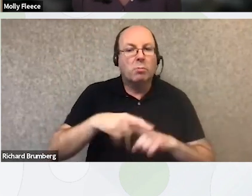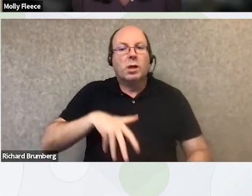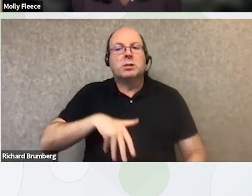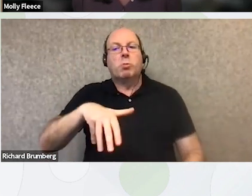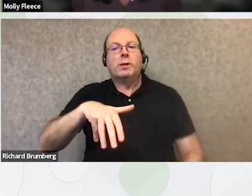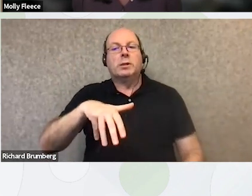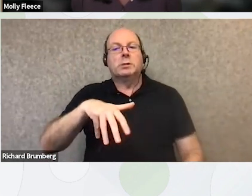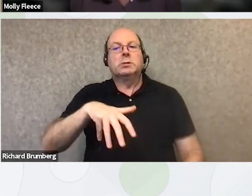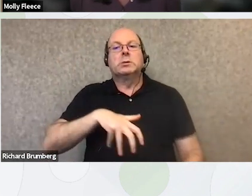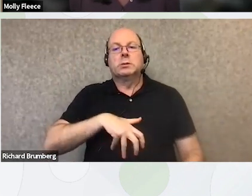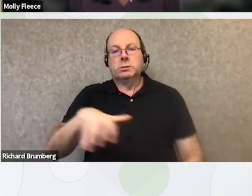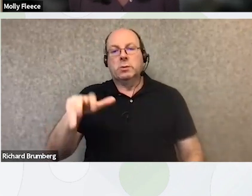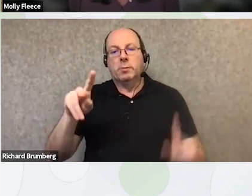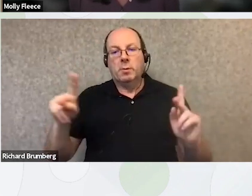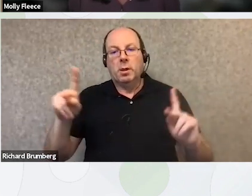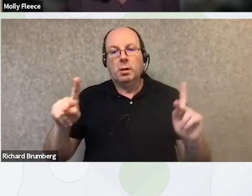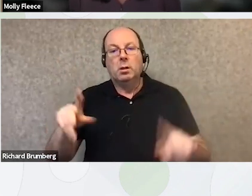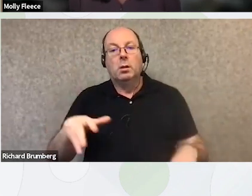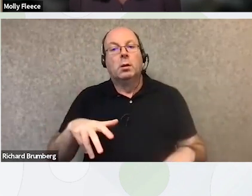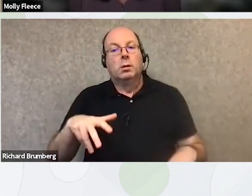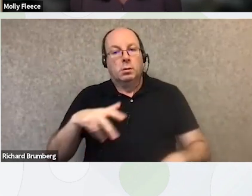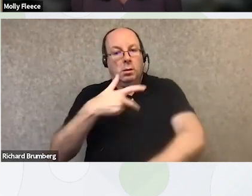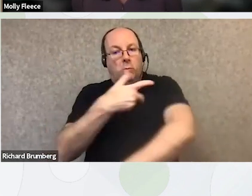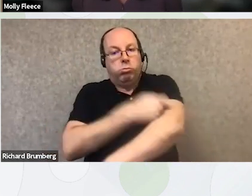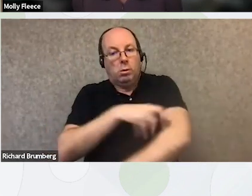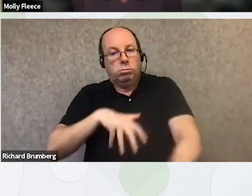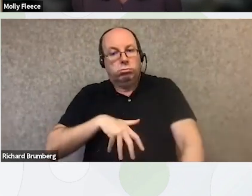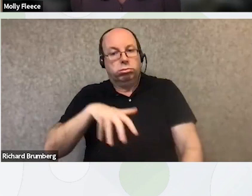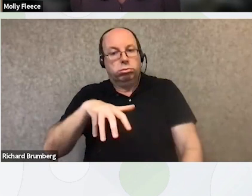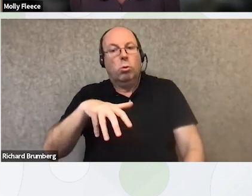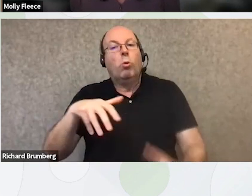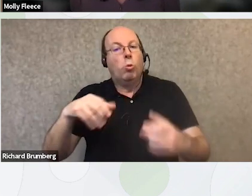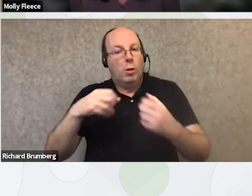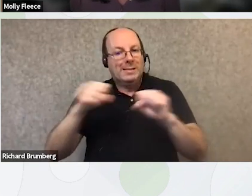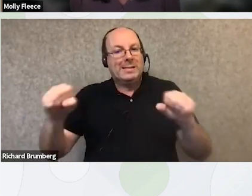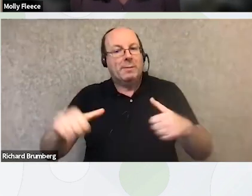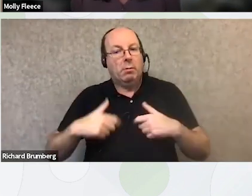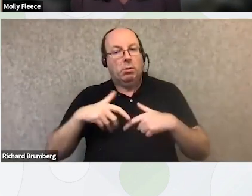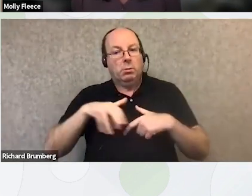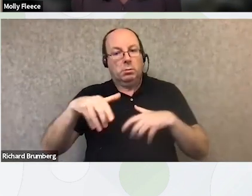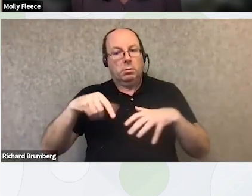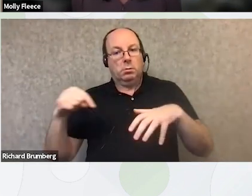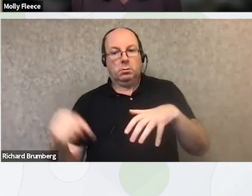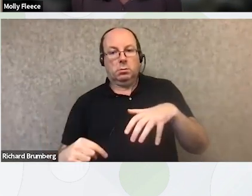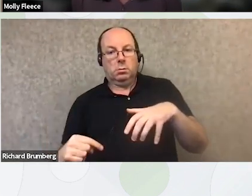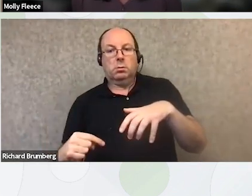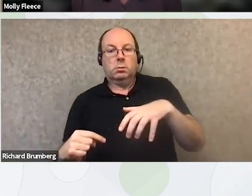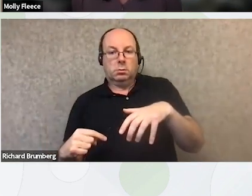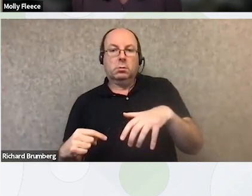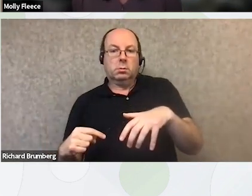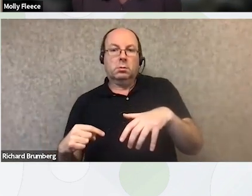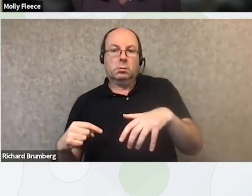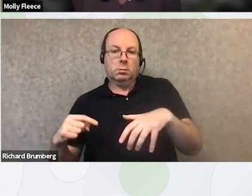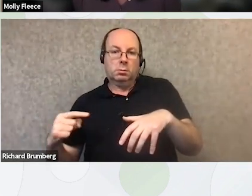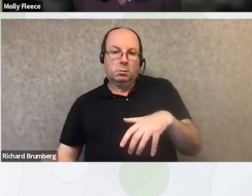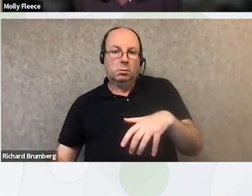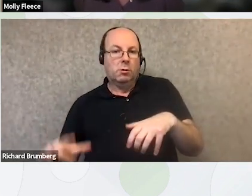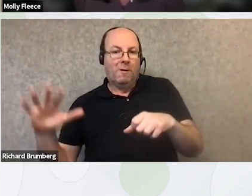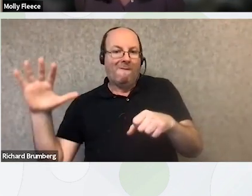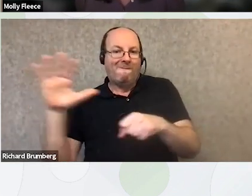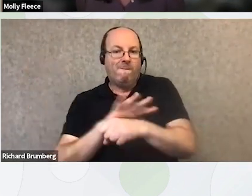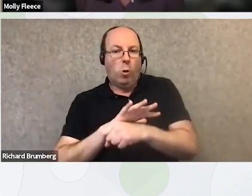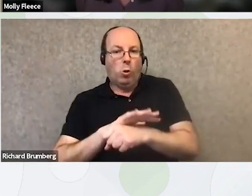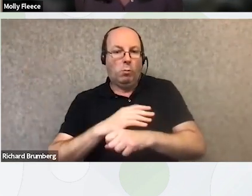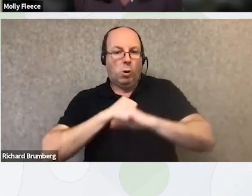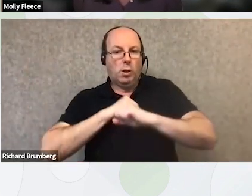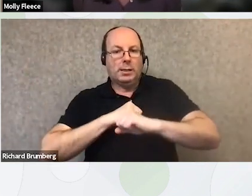do vaccinations in pregnant people truly save their lives, but also offers robust protection to their infants in